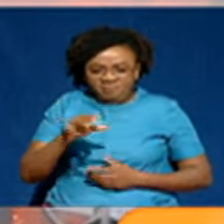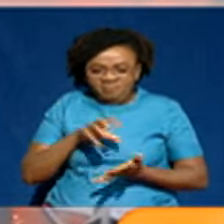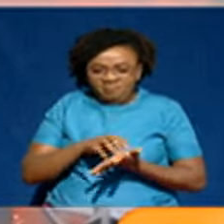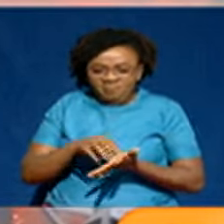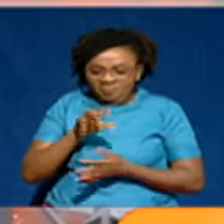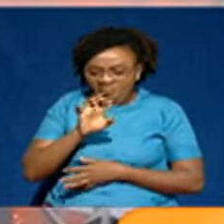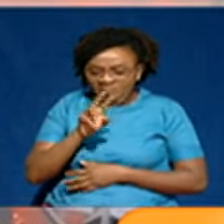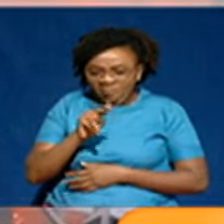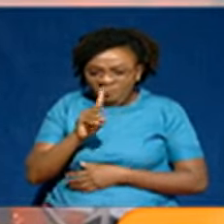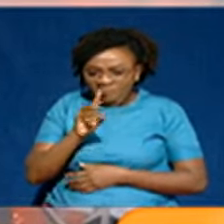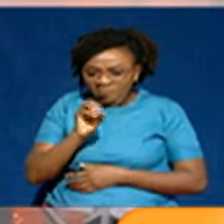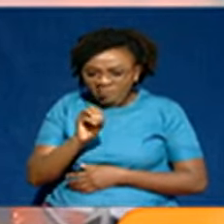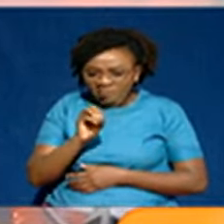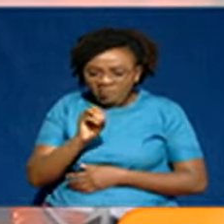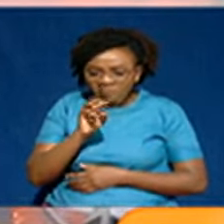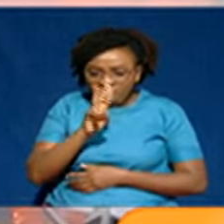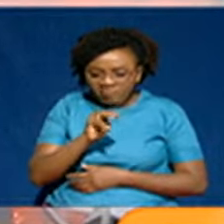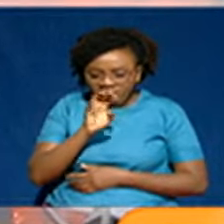I've opted for the